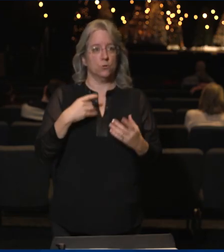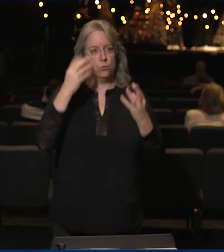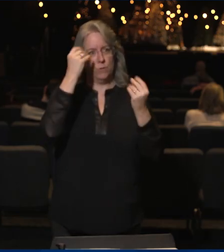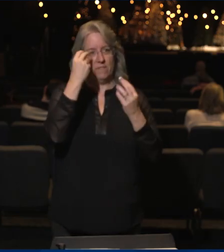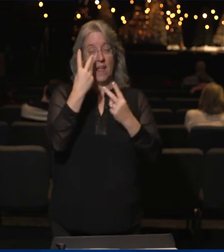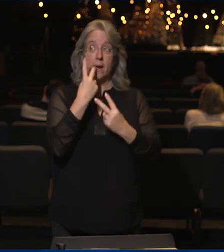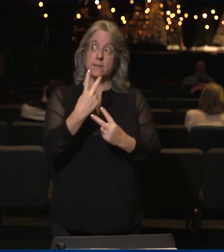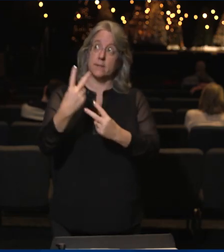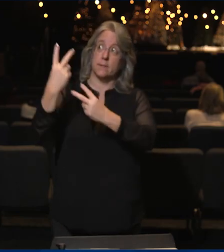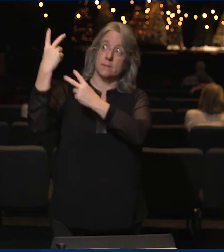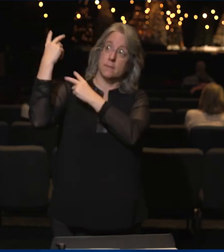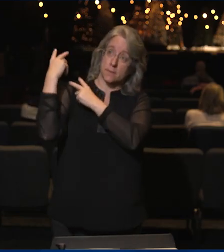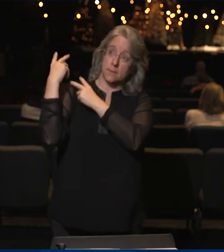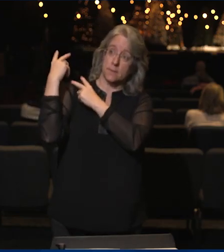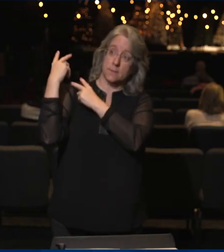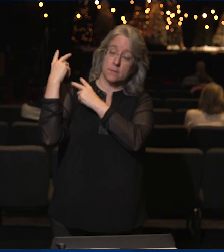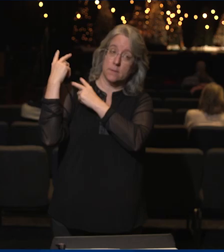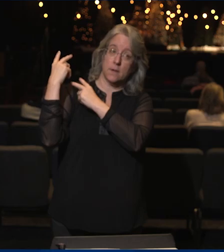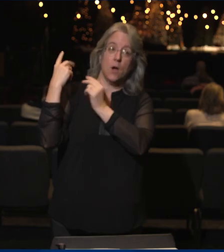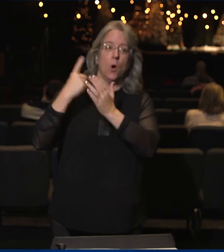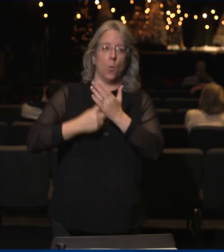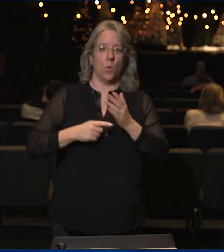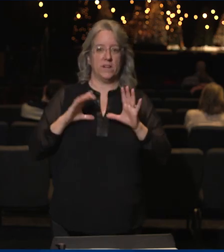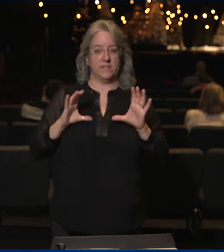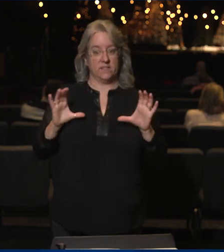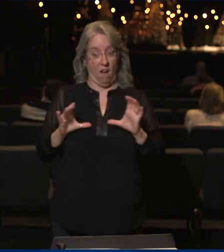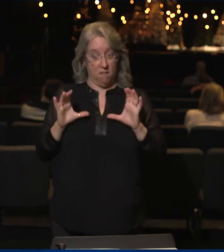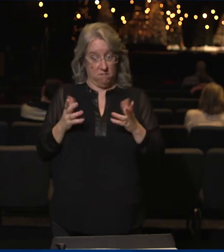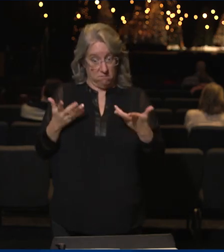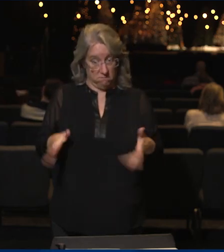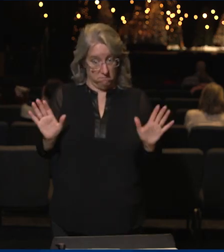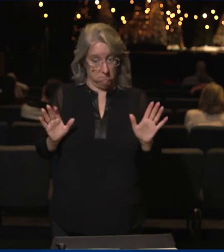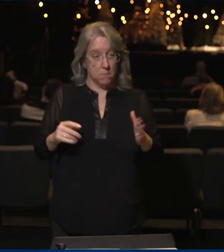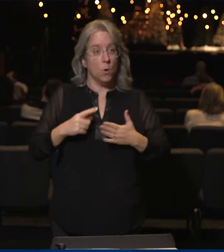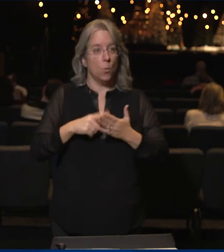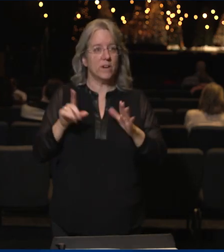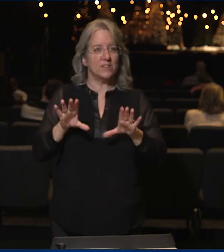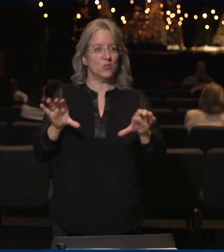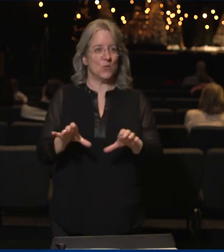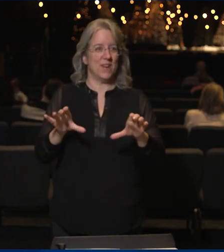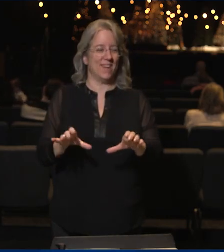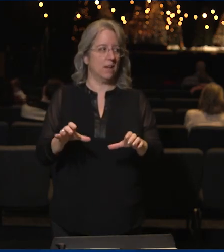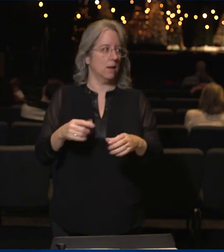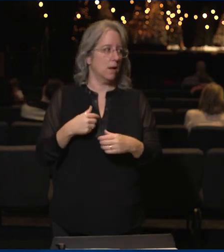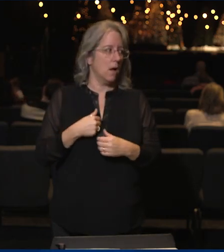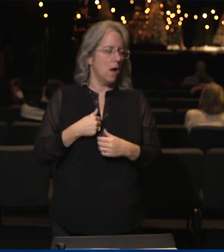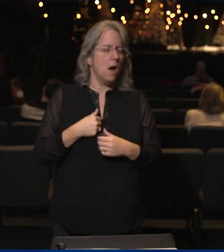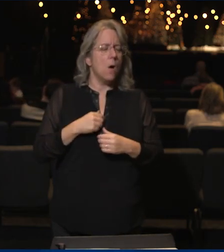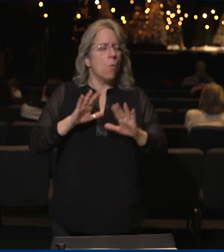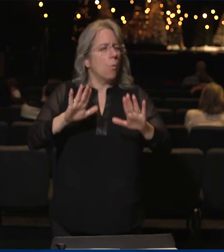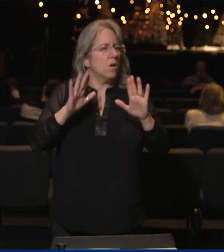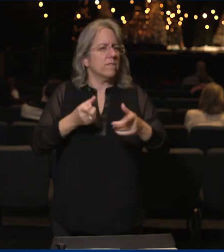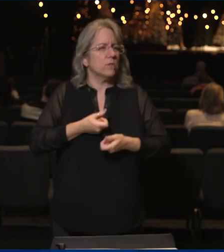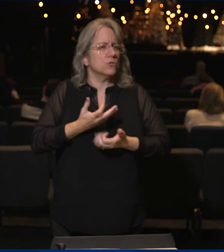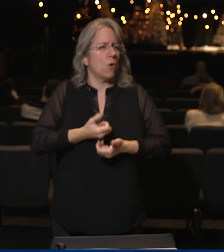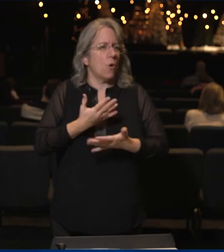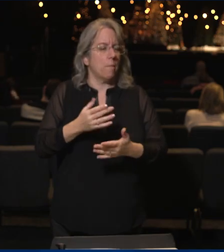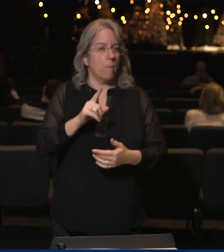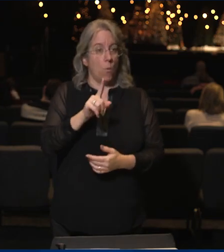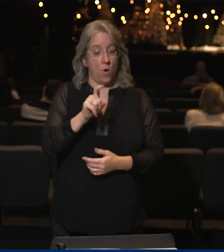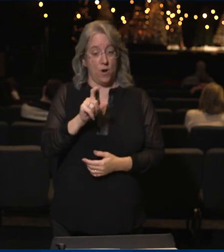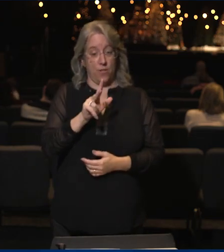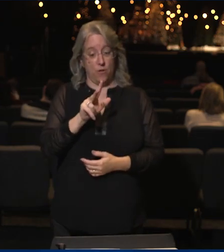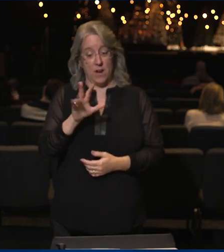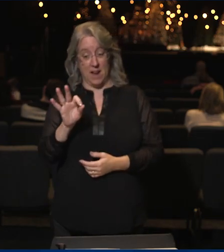God has done and what he's doing. And there's a wonderful psalm that I love, this translation of Psalm 139. It says this: